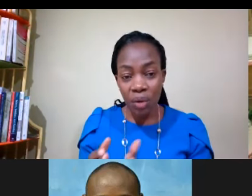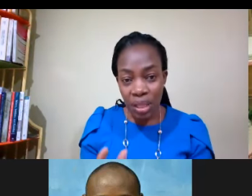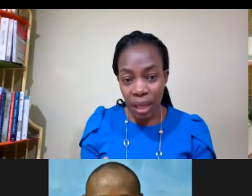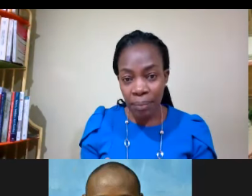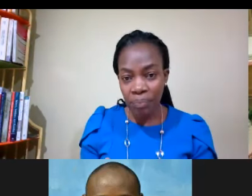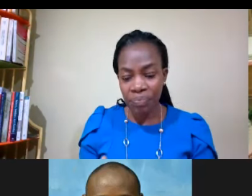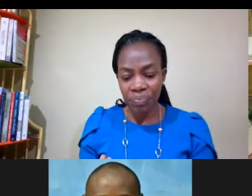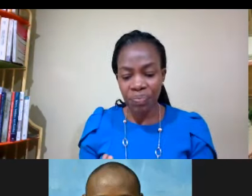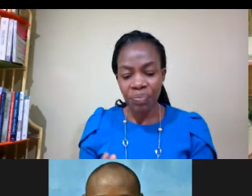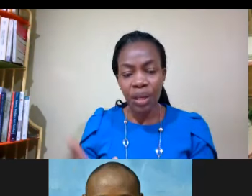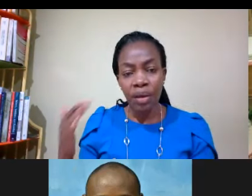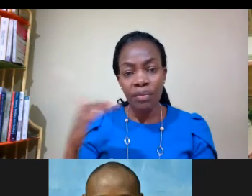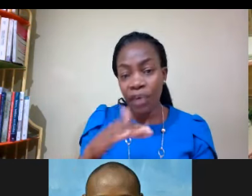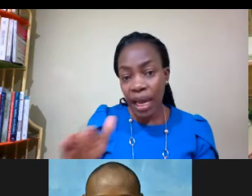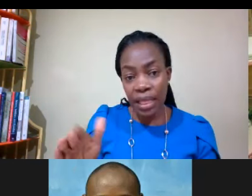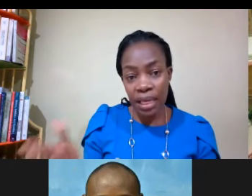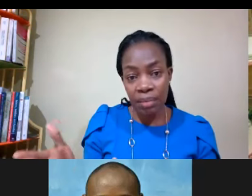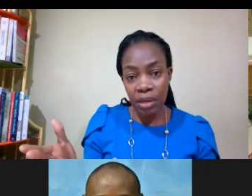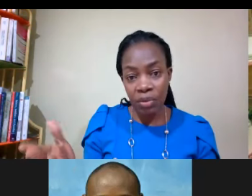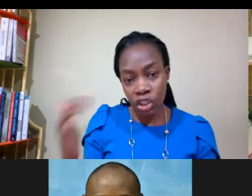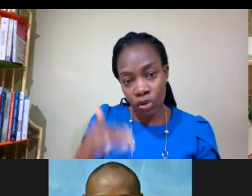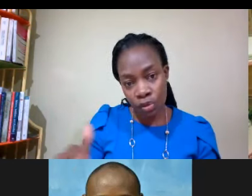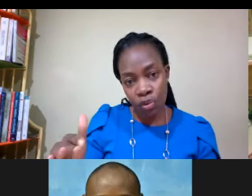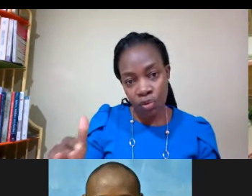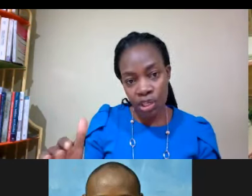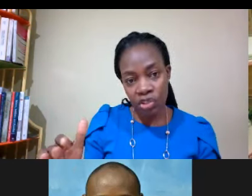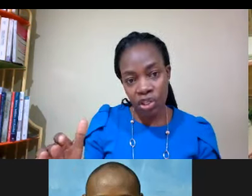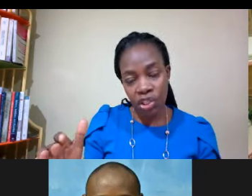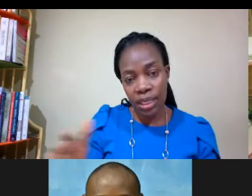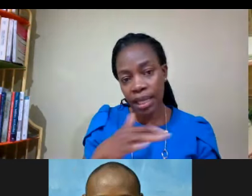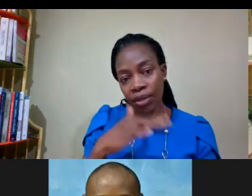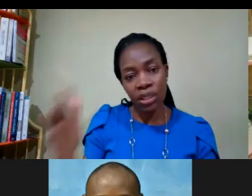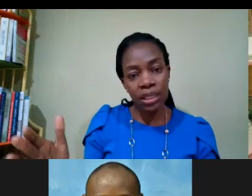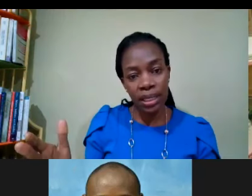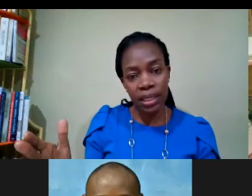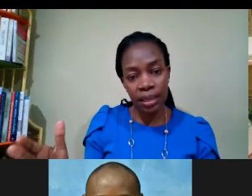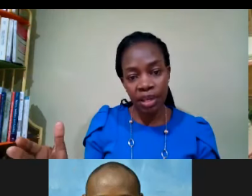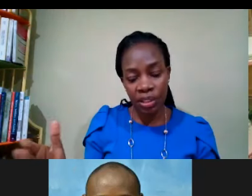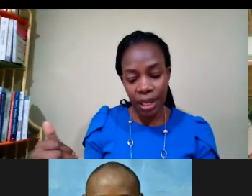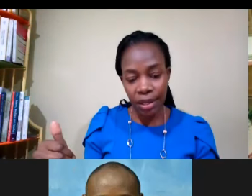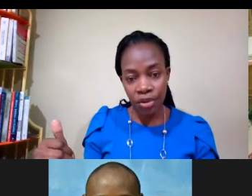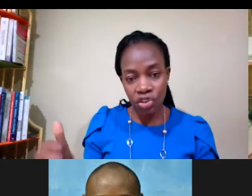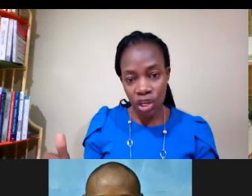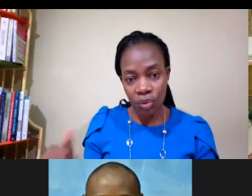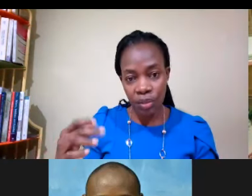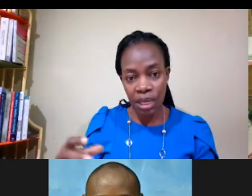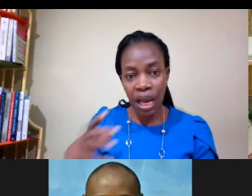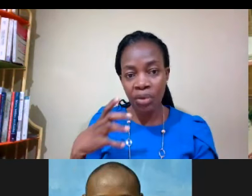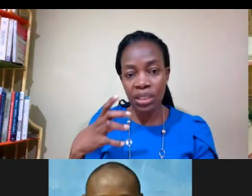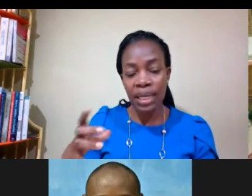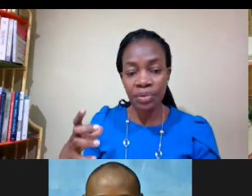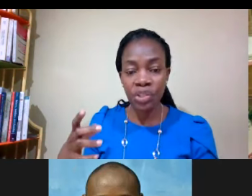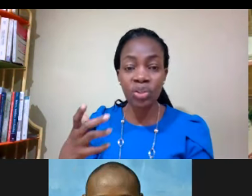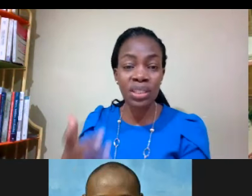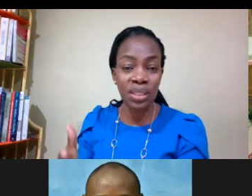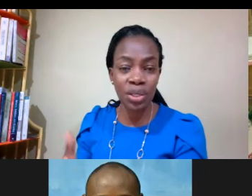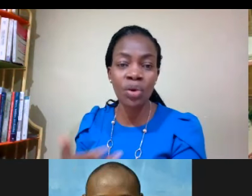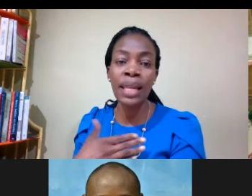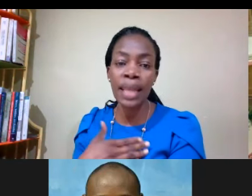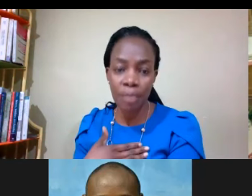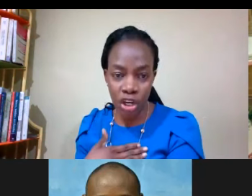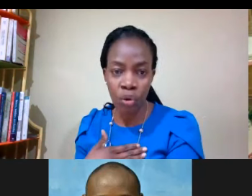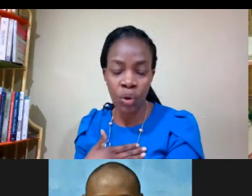be sharing them via the emails, you know, through the registration link that you did and the emails that you shared with me. I'll send the